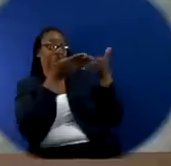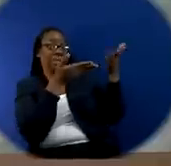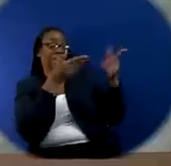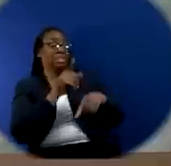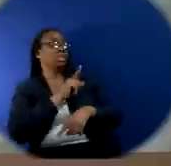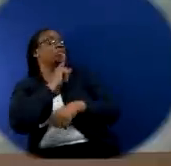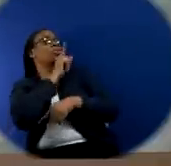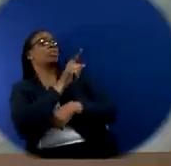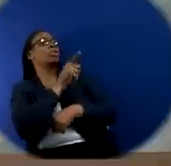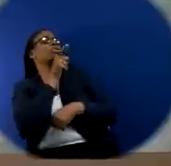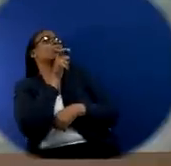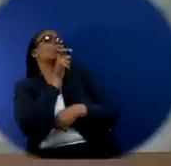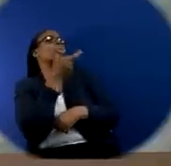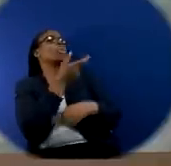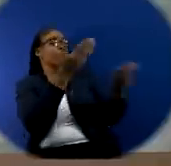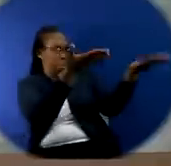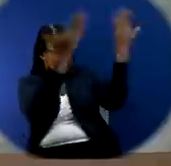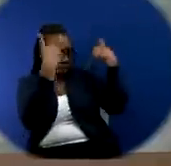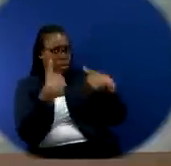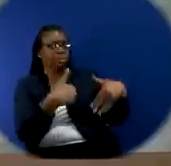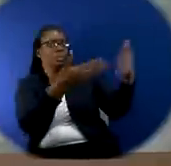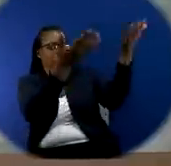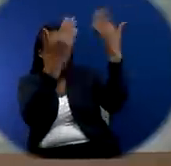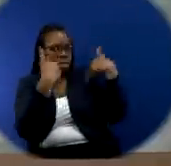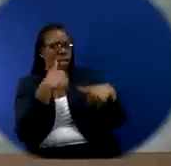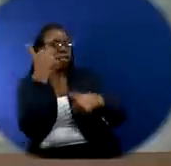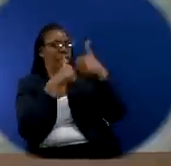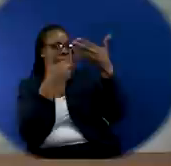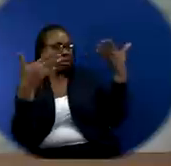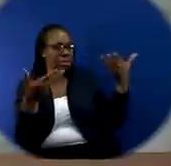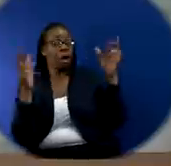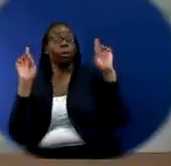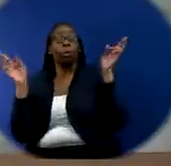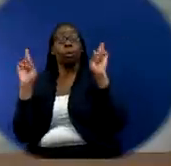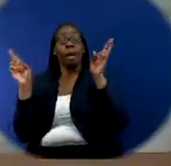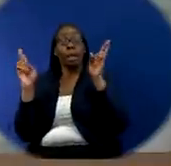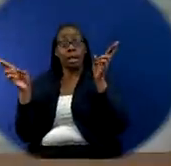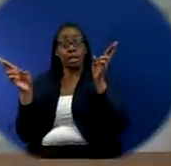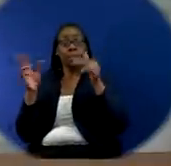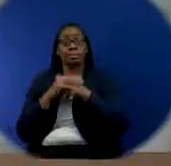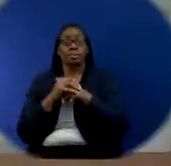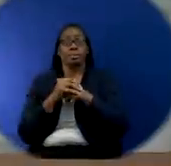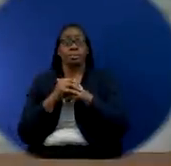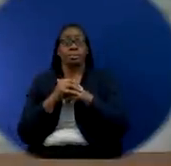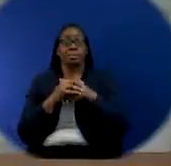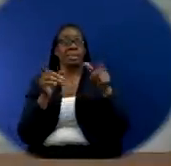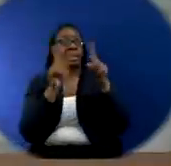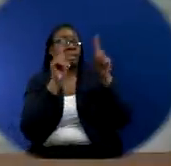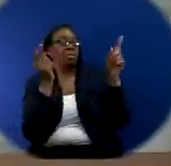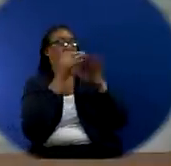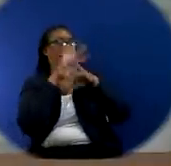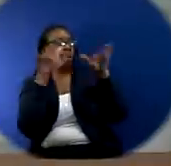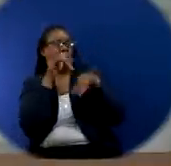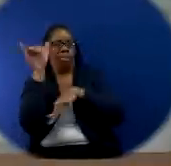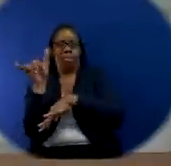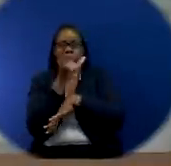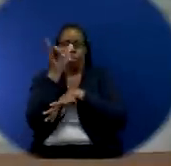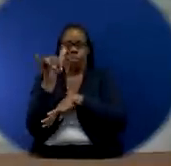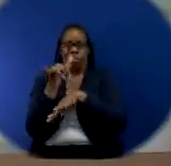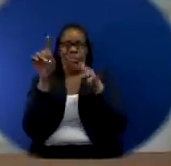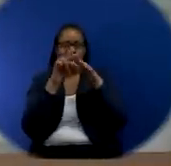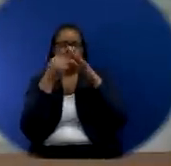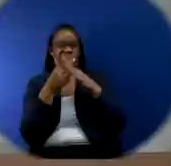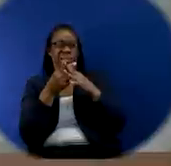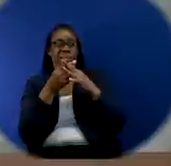those who had been invited, 'Come, for everything is now ready.' But they all alike began to